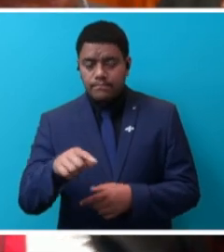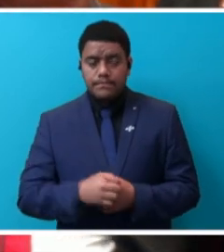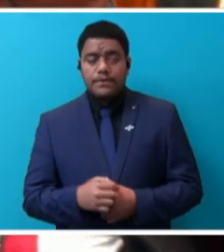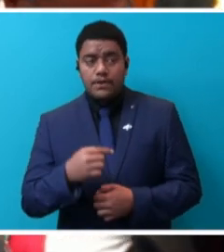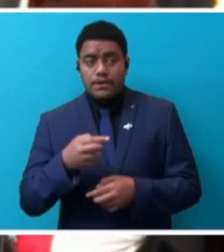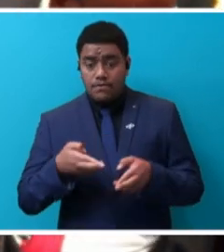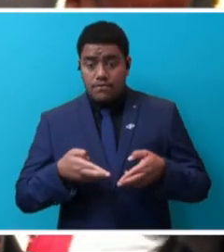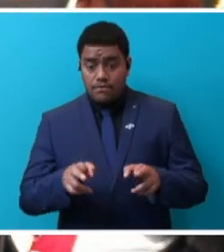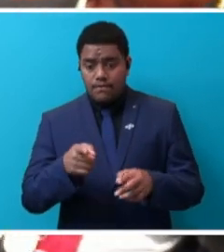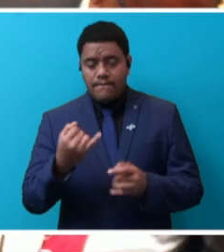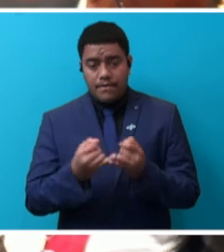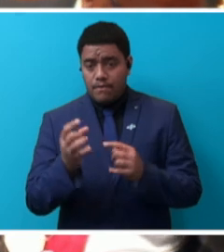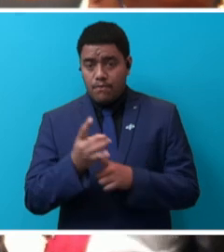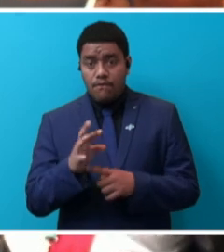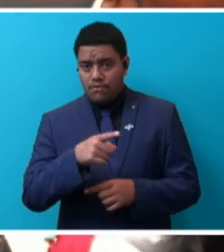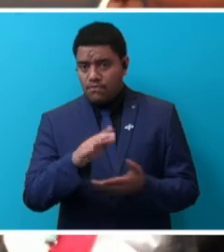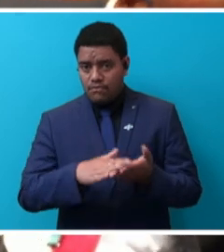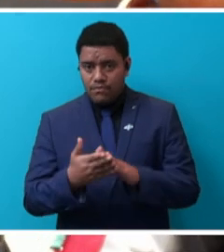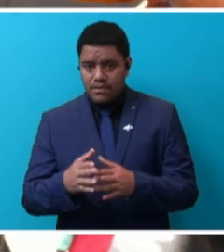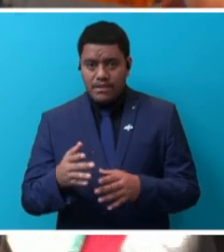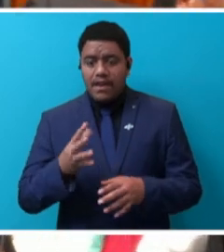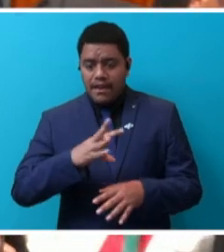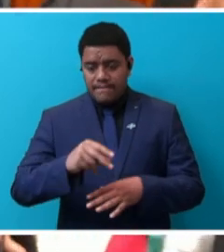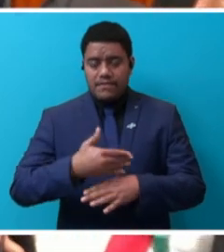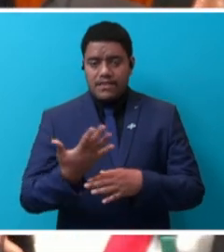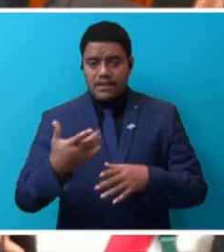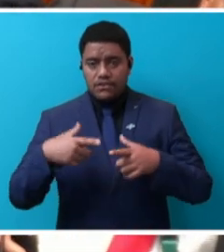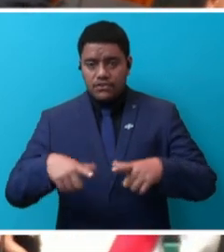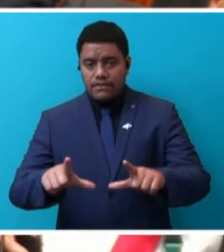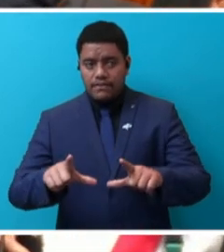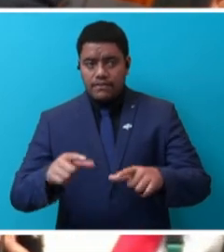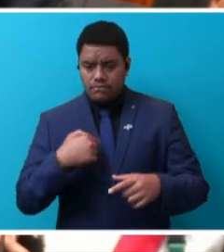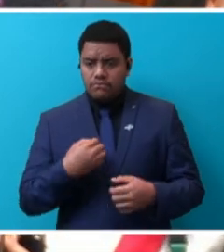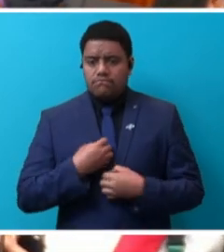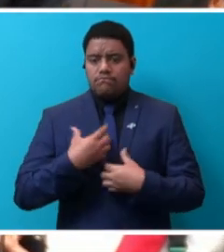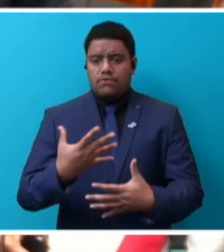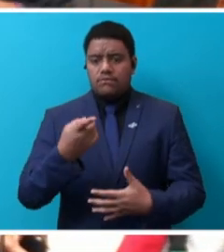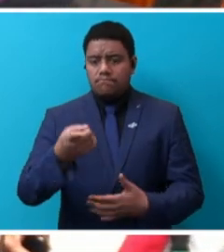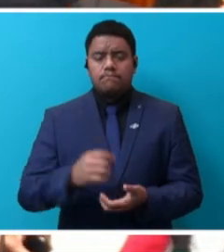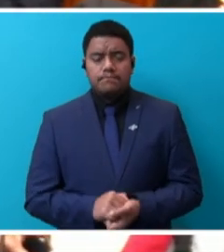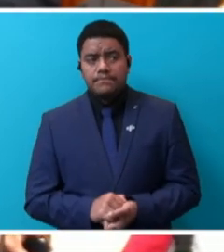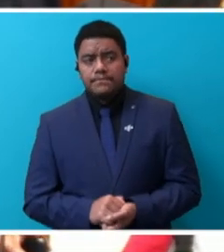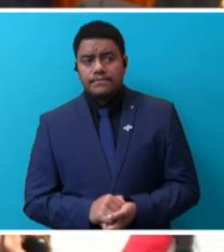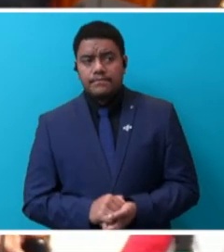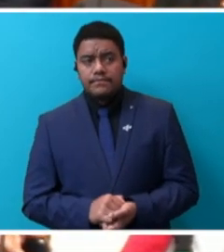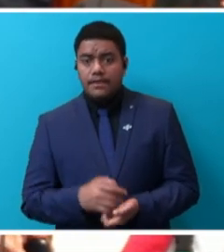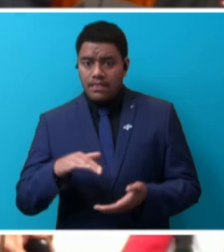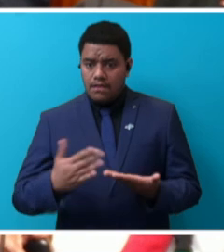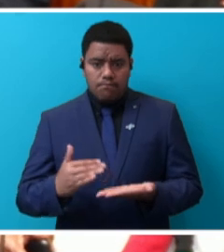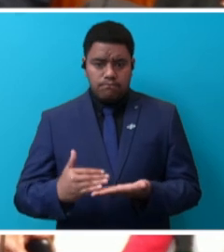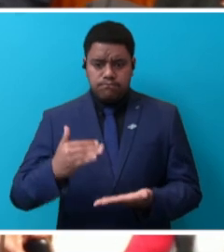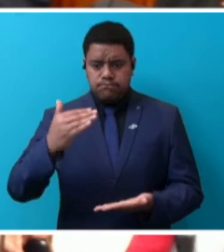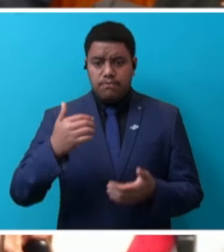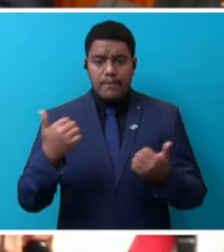is vital for local communities' daily travel. And I was quite surprised at the increased population in